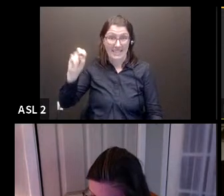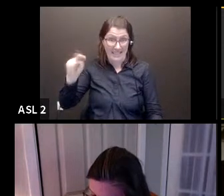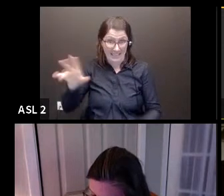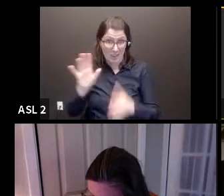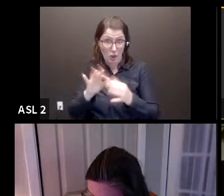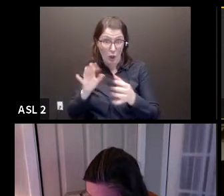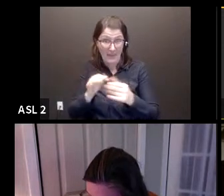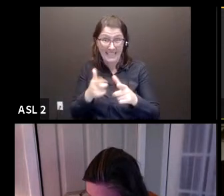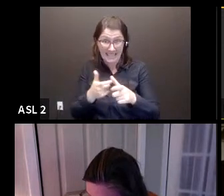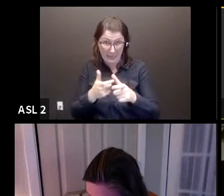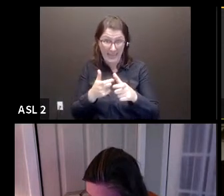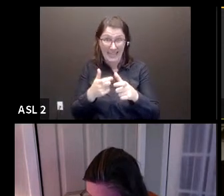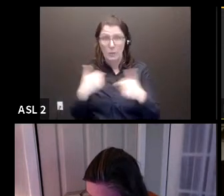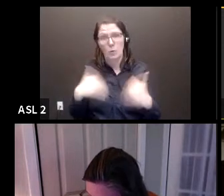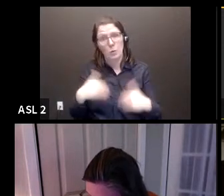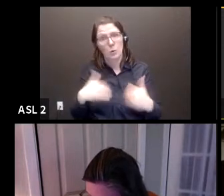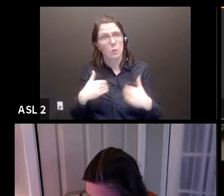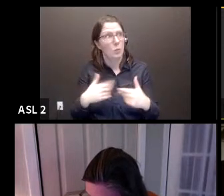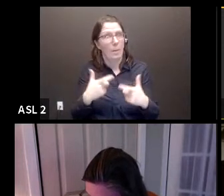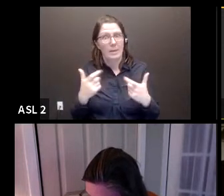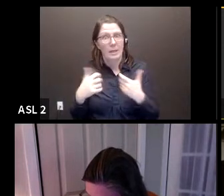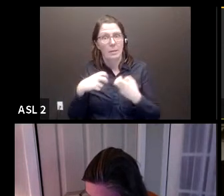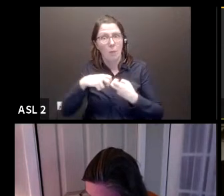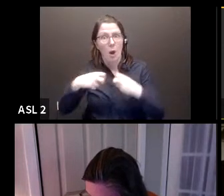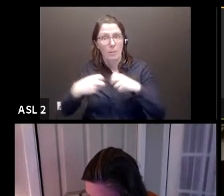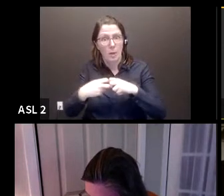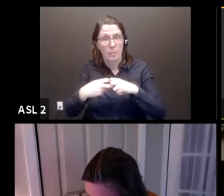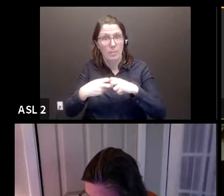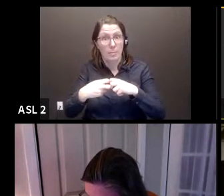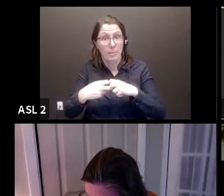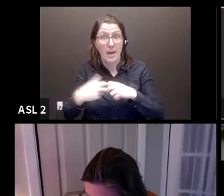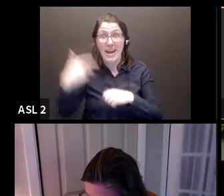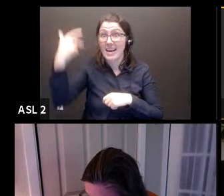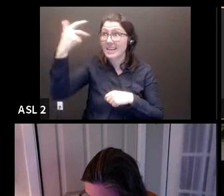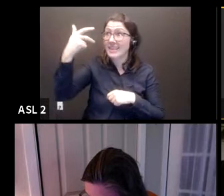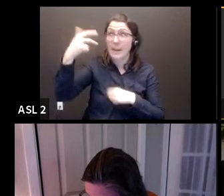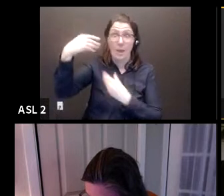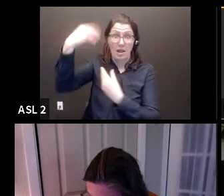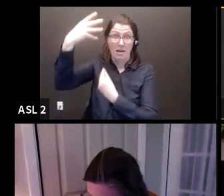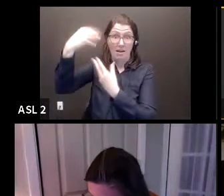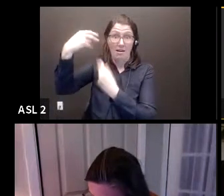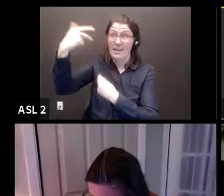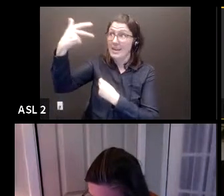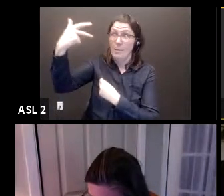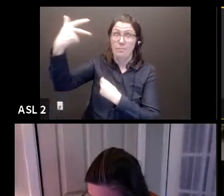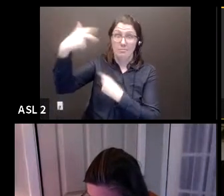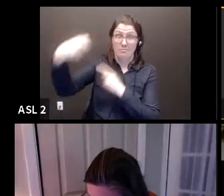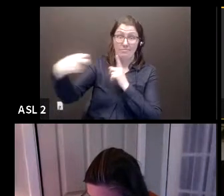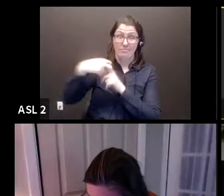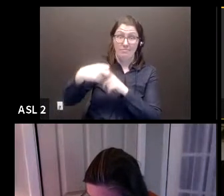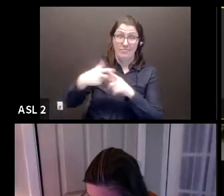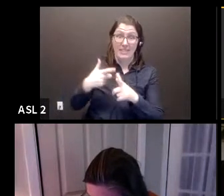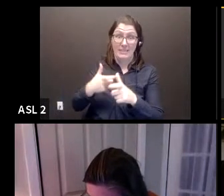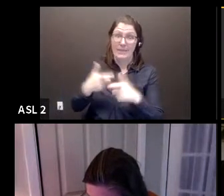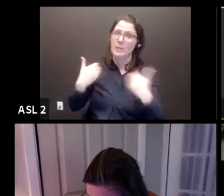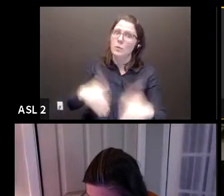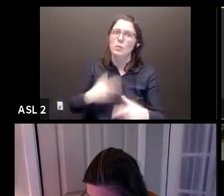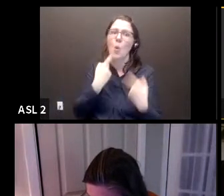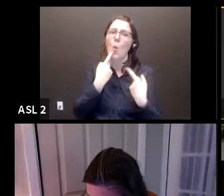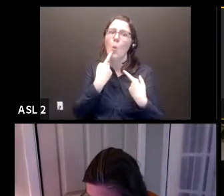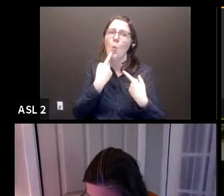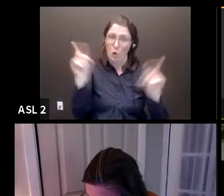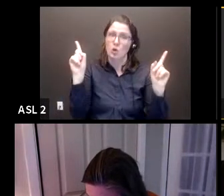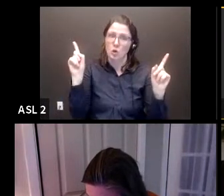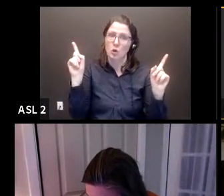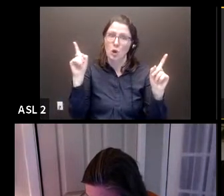cameras are a very efficient way to slow down traffic because uh they they produce a